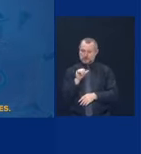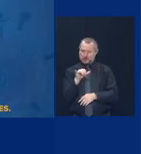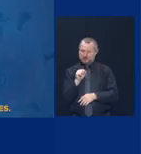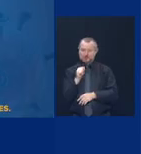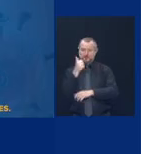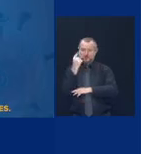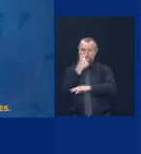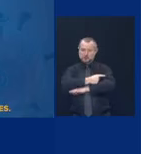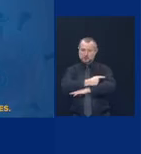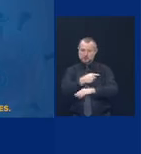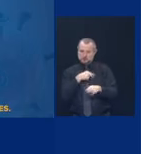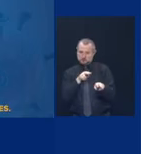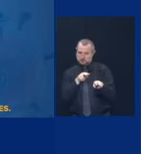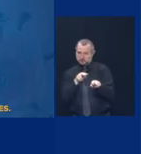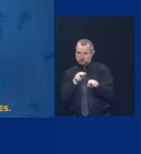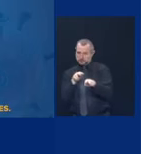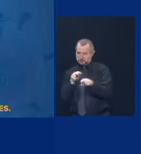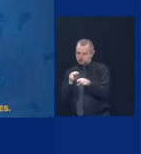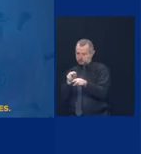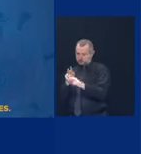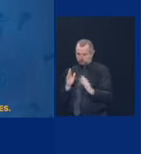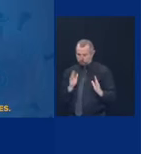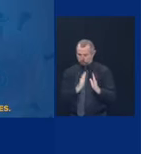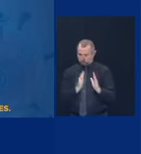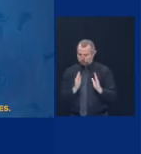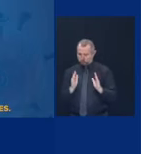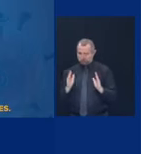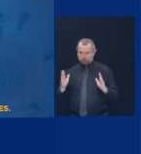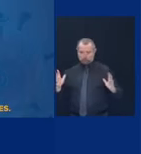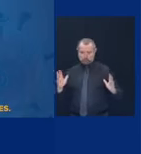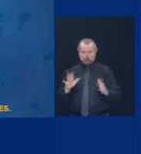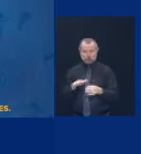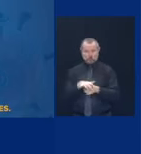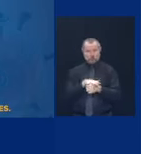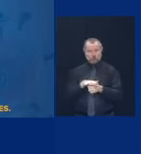Local governments across the state